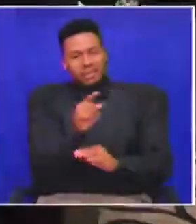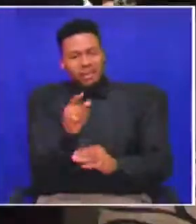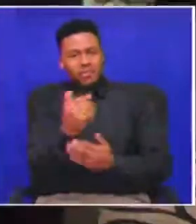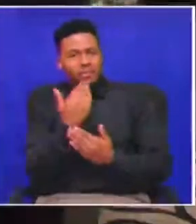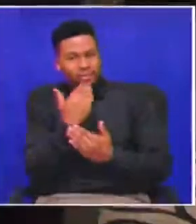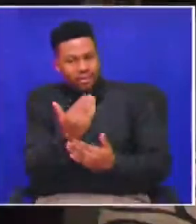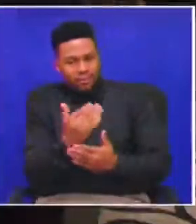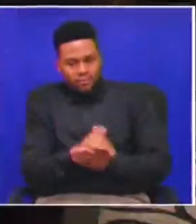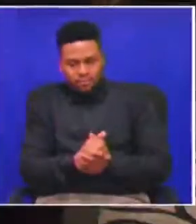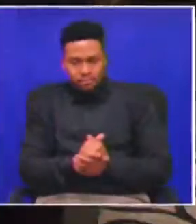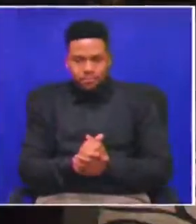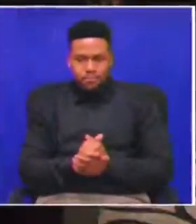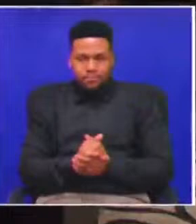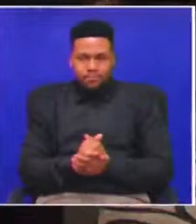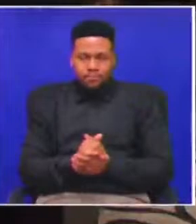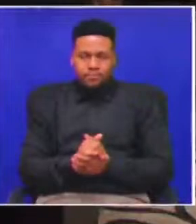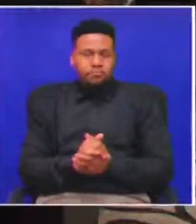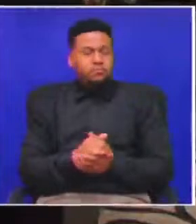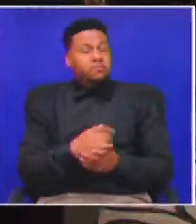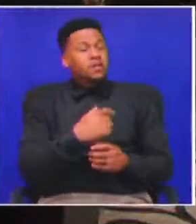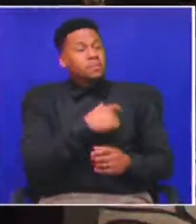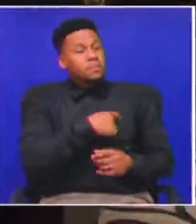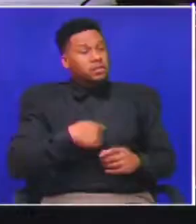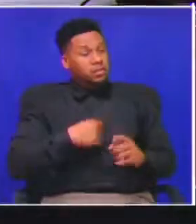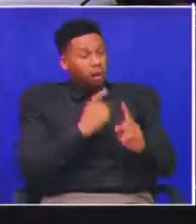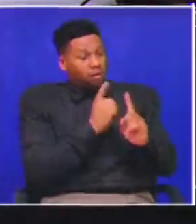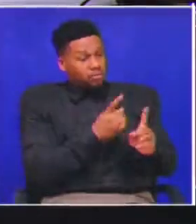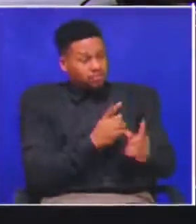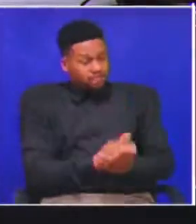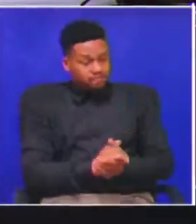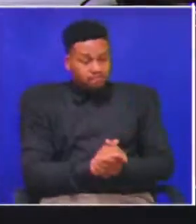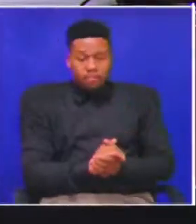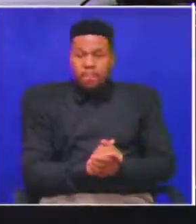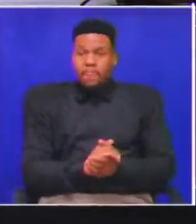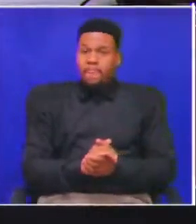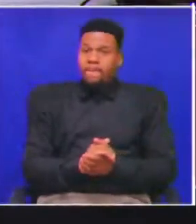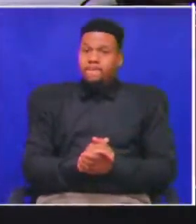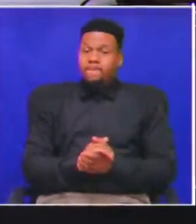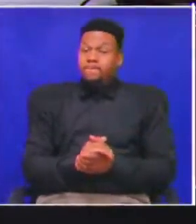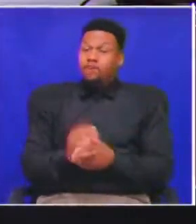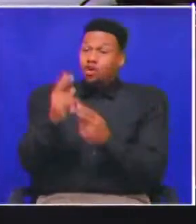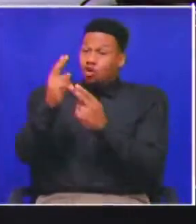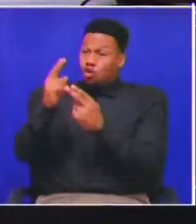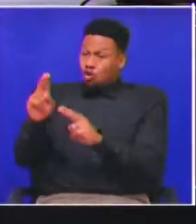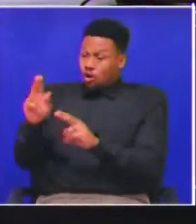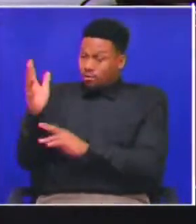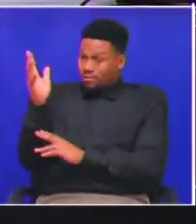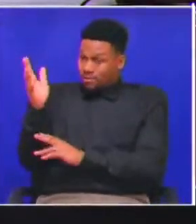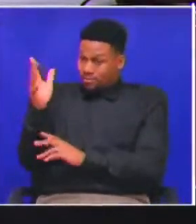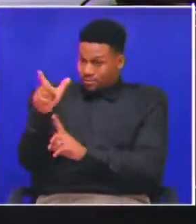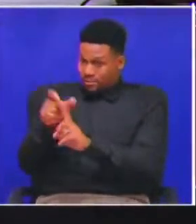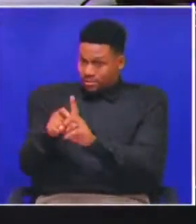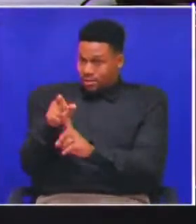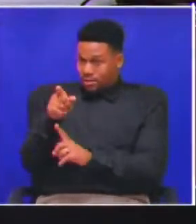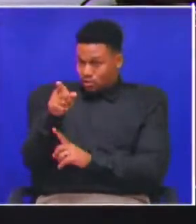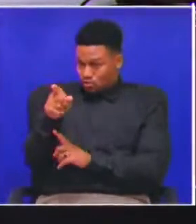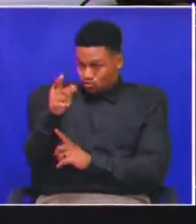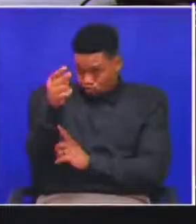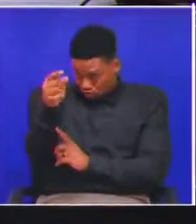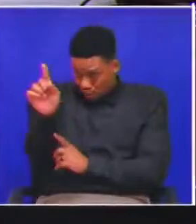Thank you, Honorable President. Thank you, Honorable Speaker. Correctly said, Honorable